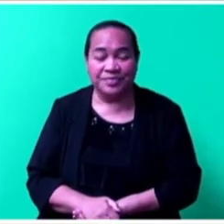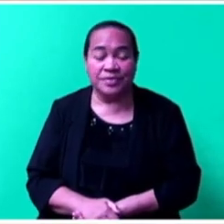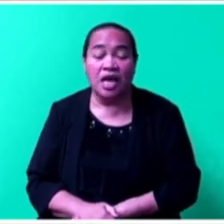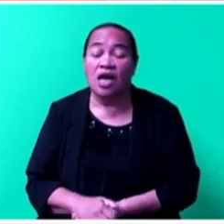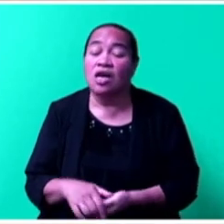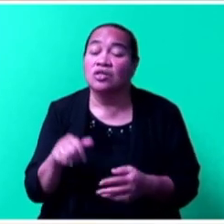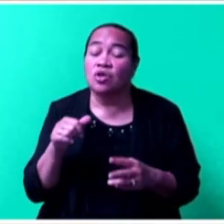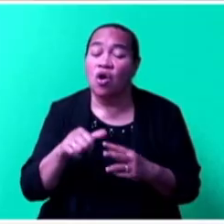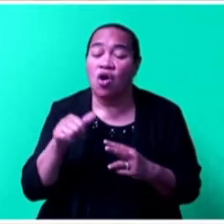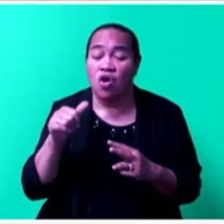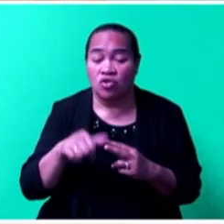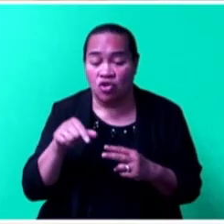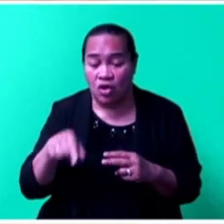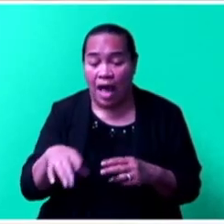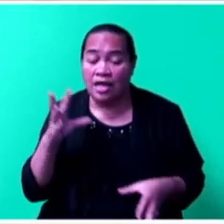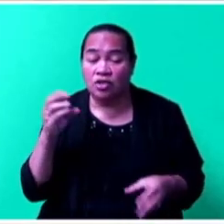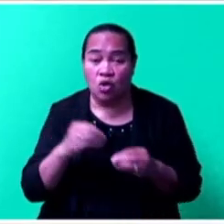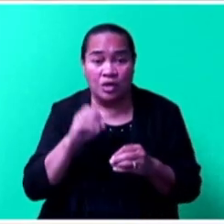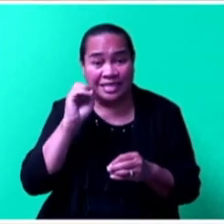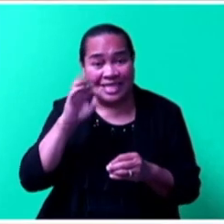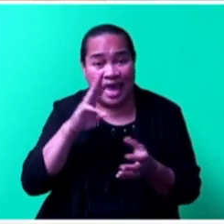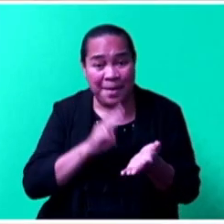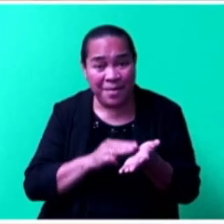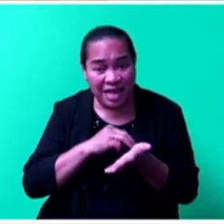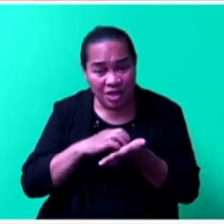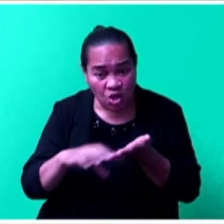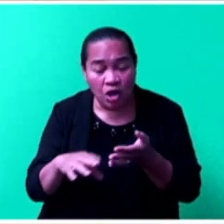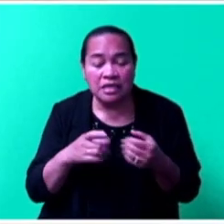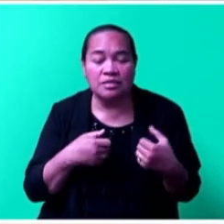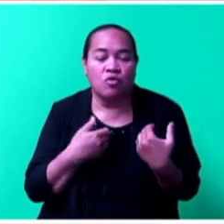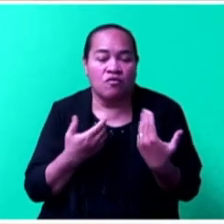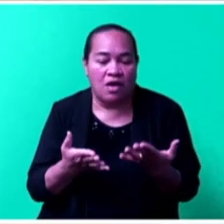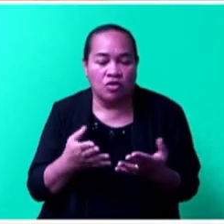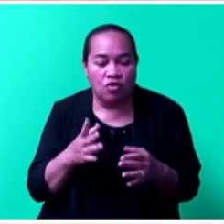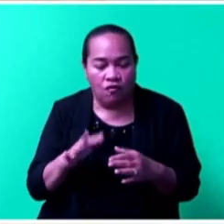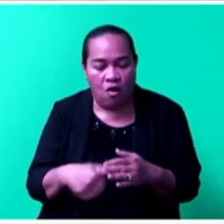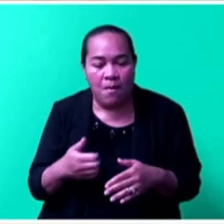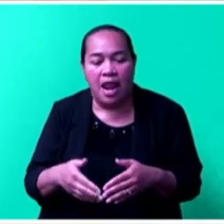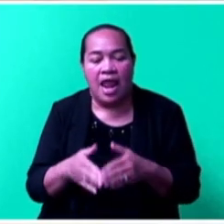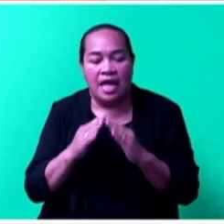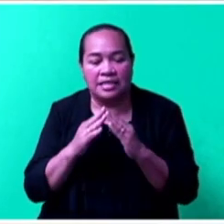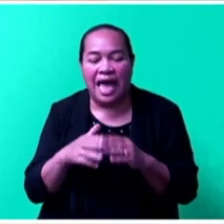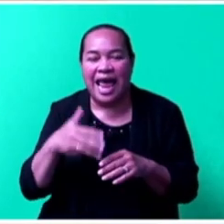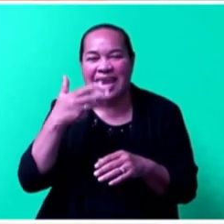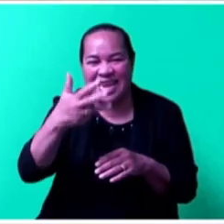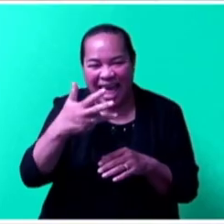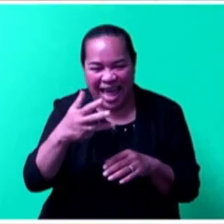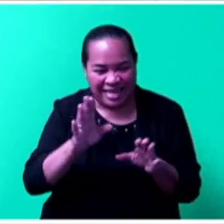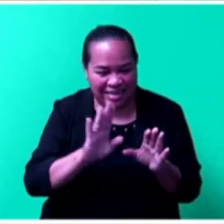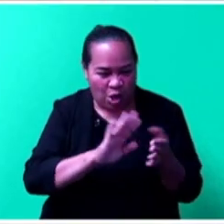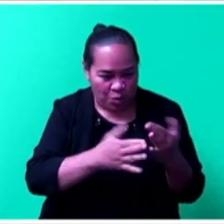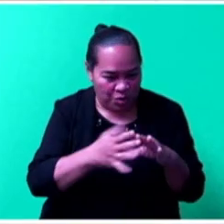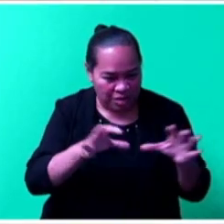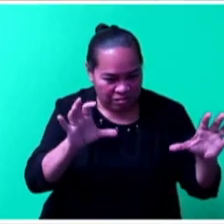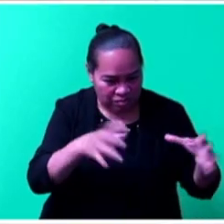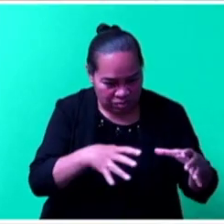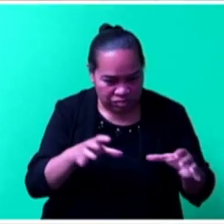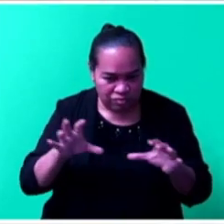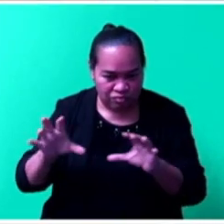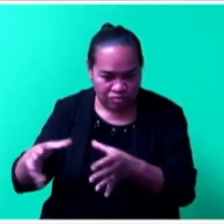In addition, Mr. Speaker, sir, a total of $10 million is provided for the formalization of 9 informal settlements in